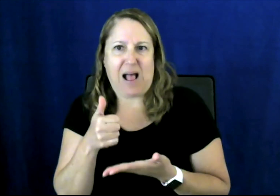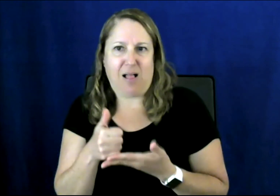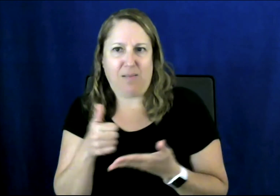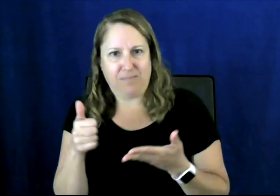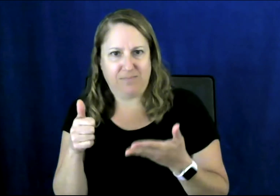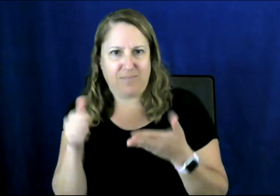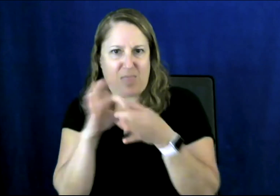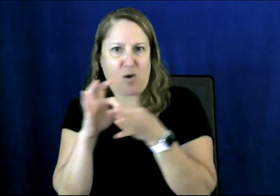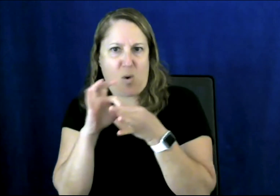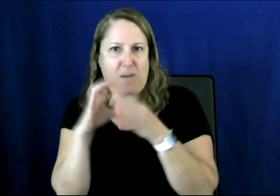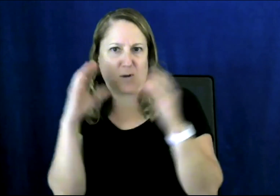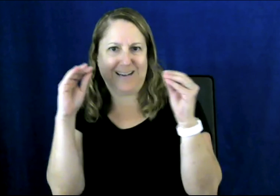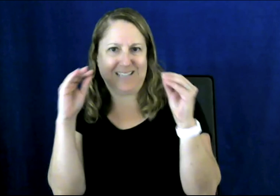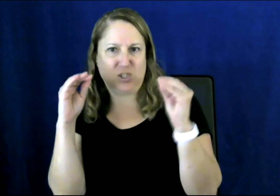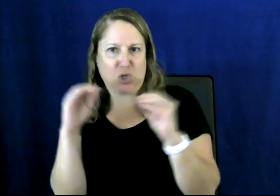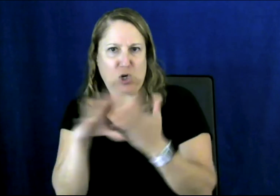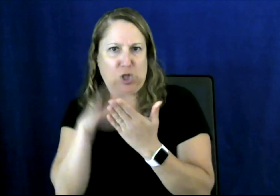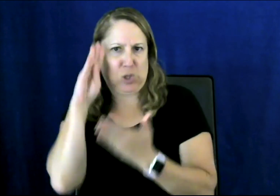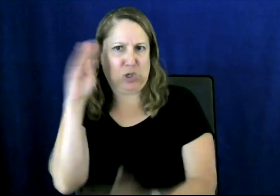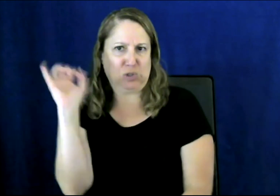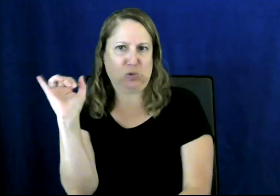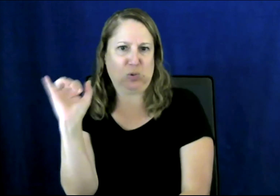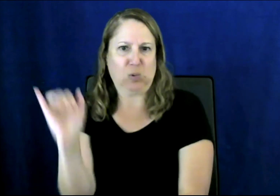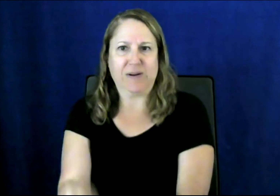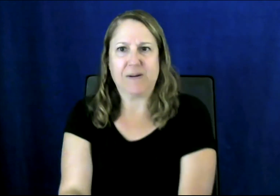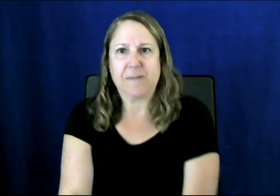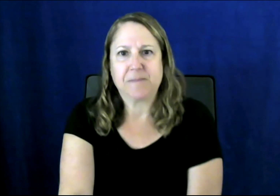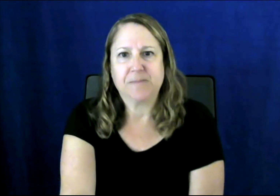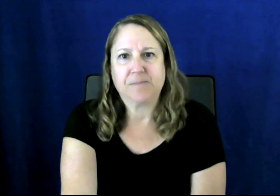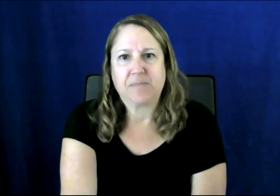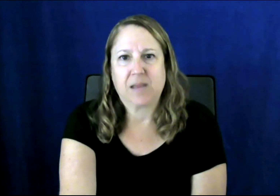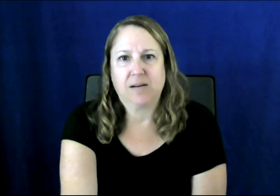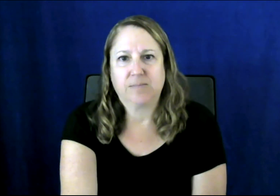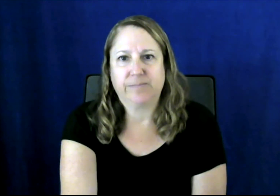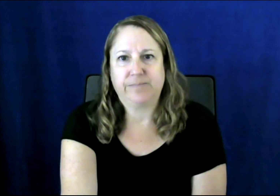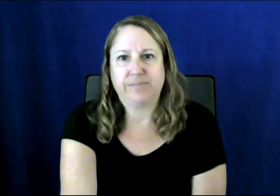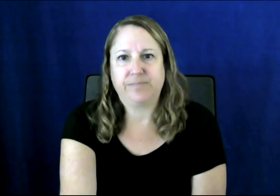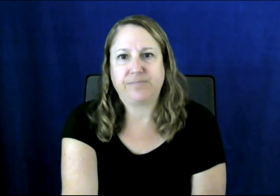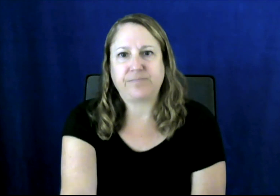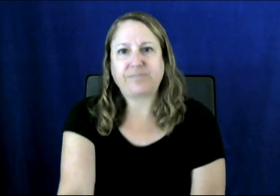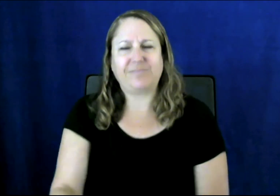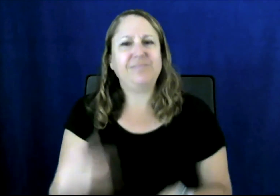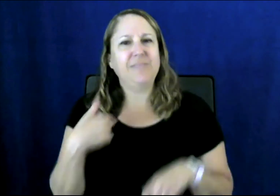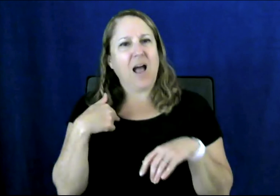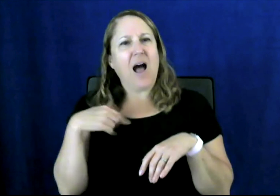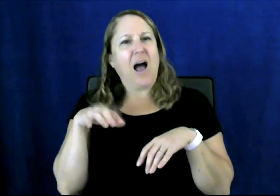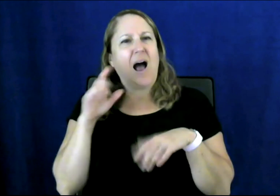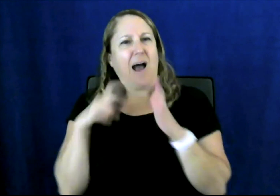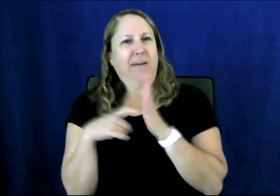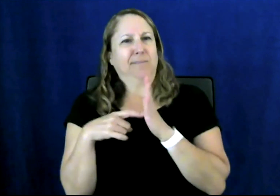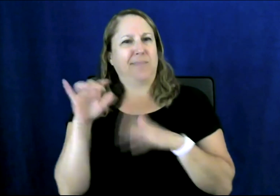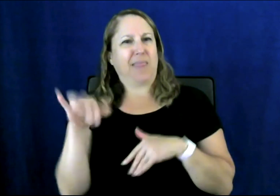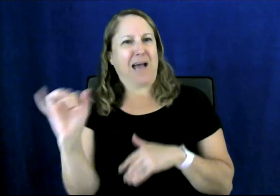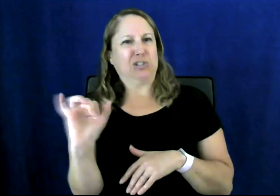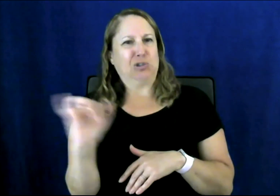teacher, you know, learn too. And then, as you noticed, I picked up on that, and that's why I pushed on it a little bit,